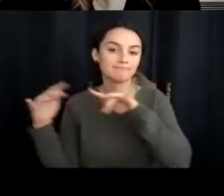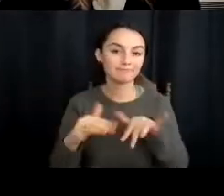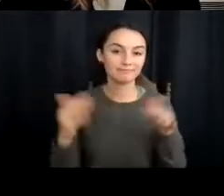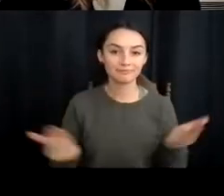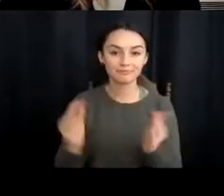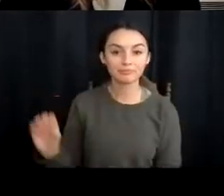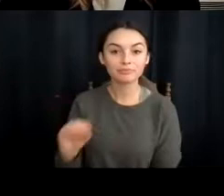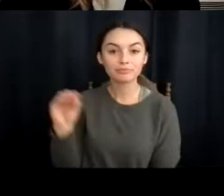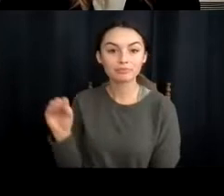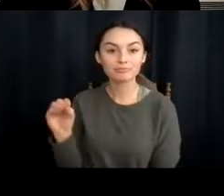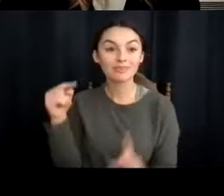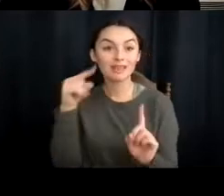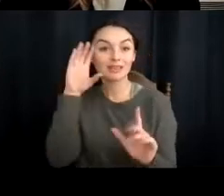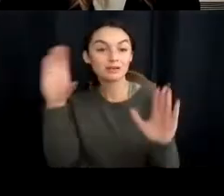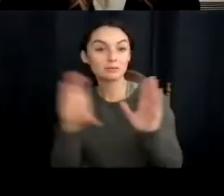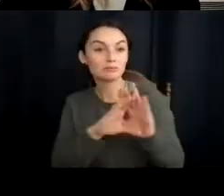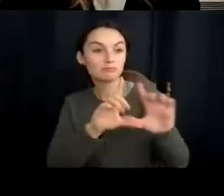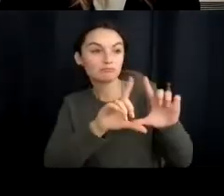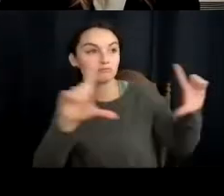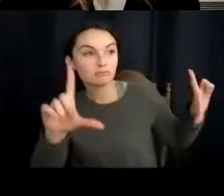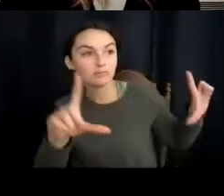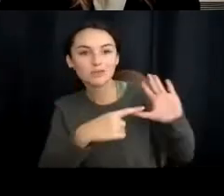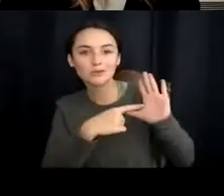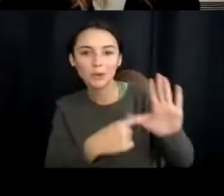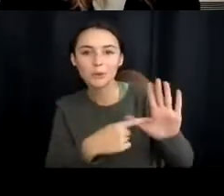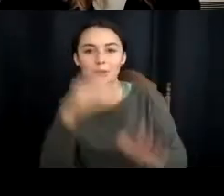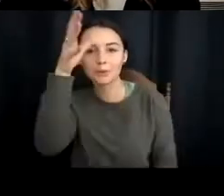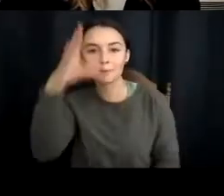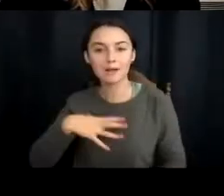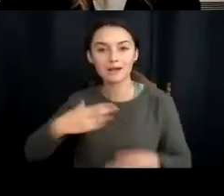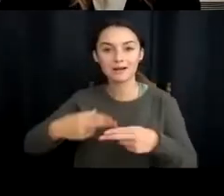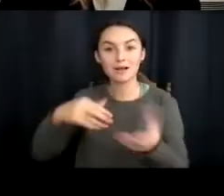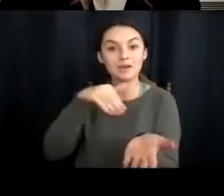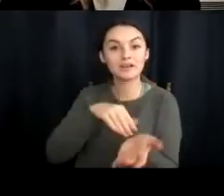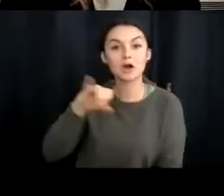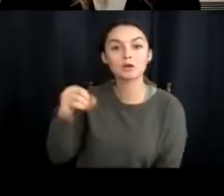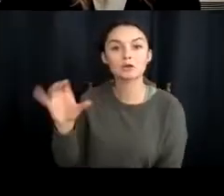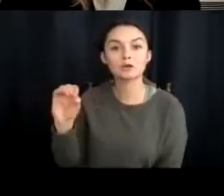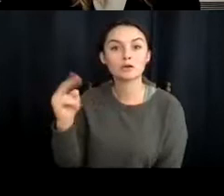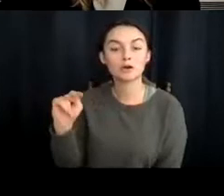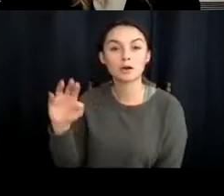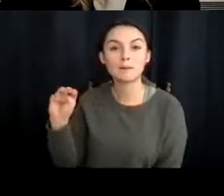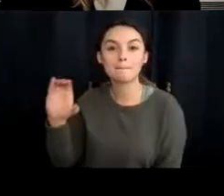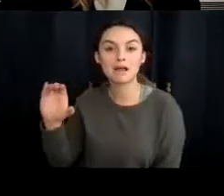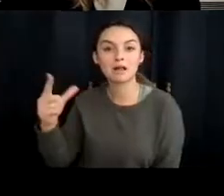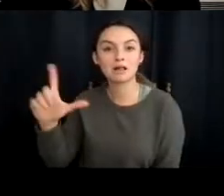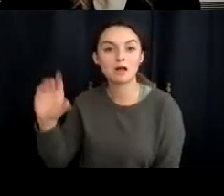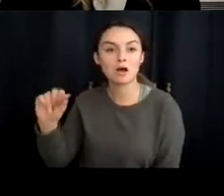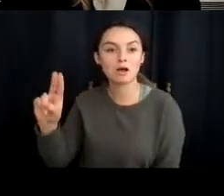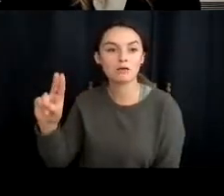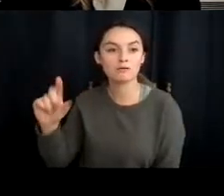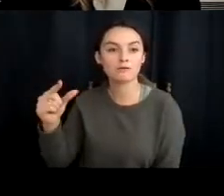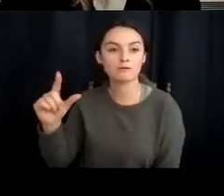And this mural depicts a man named Dr. John McLaughlin, and he's meeting the first missionary women to cross the continent